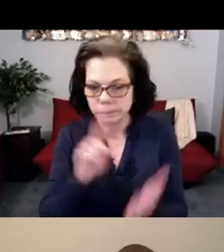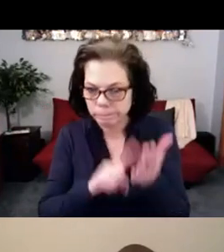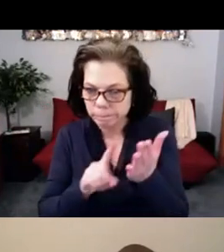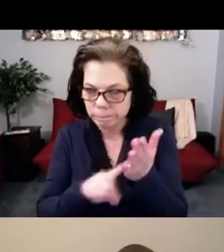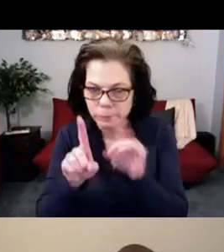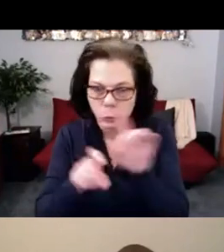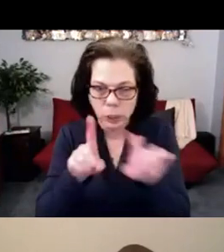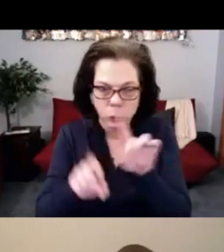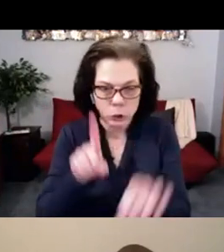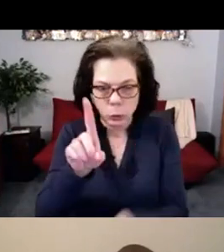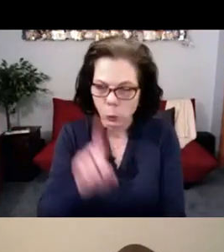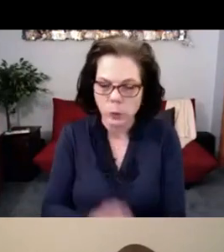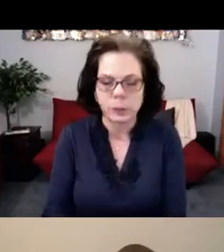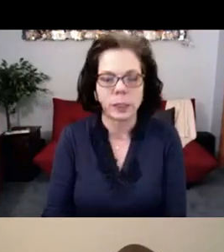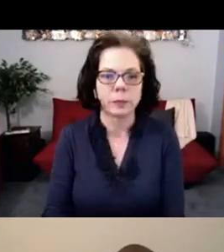here.